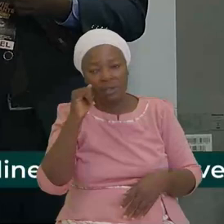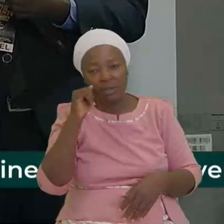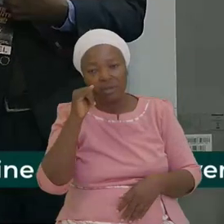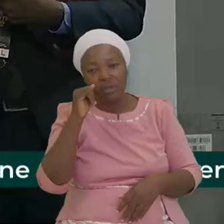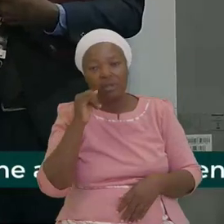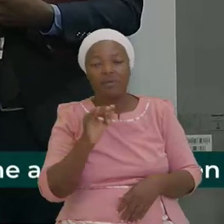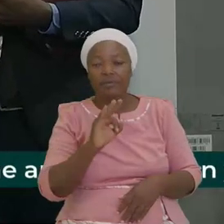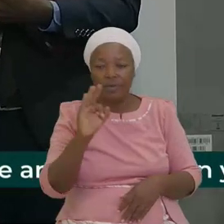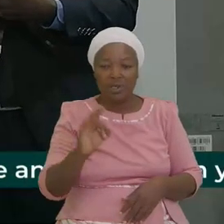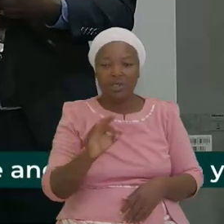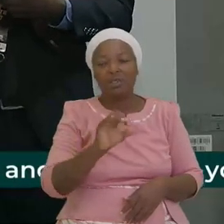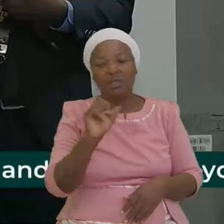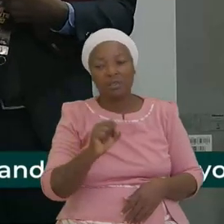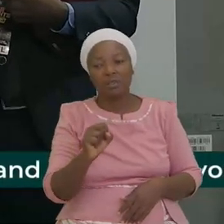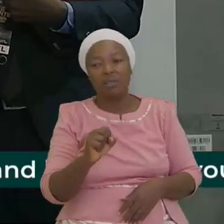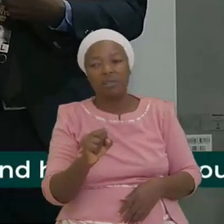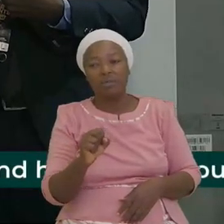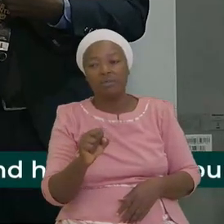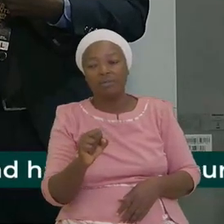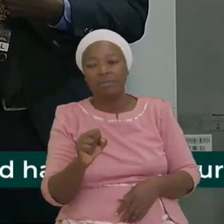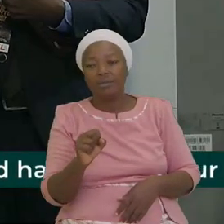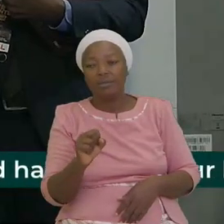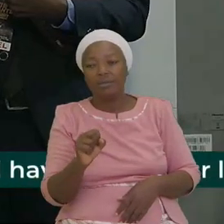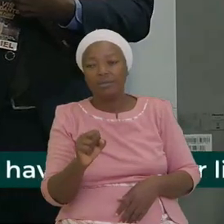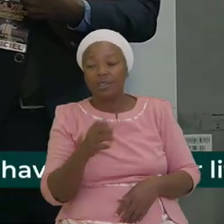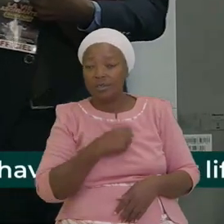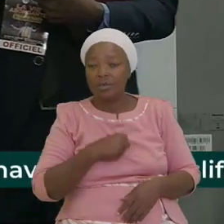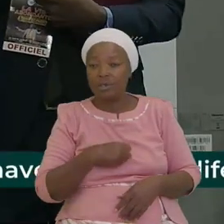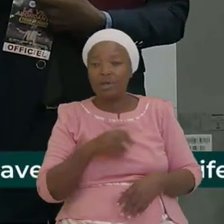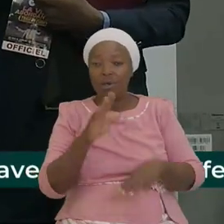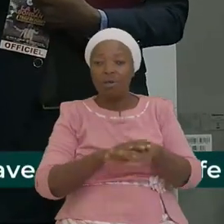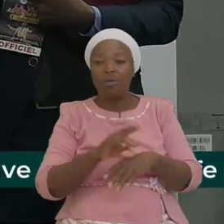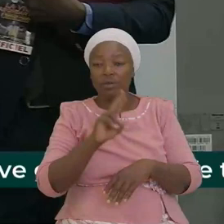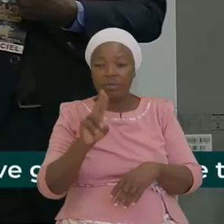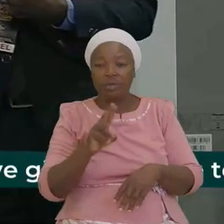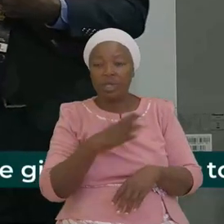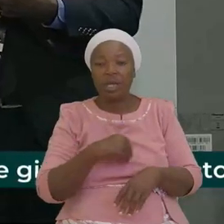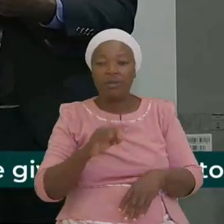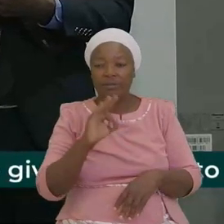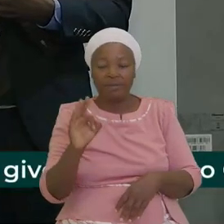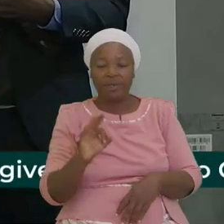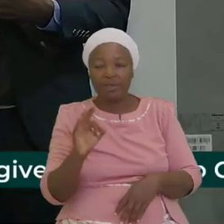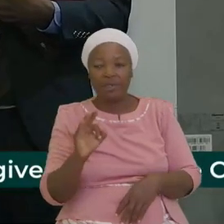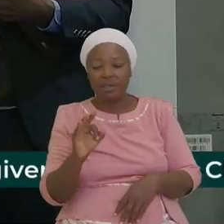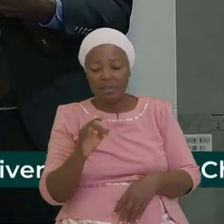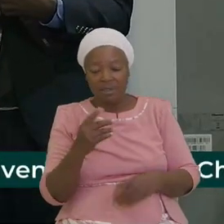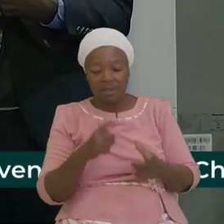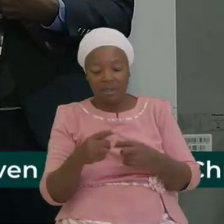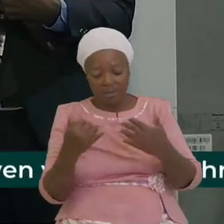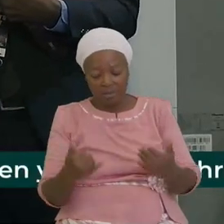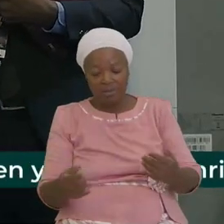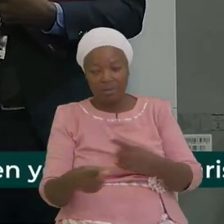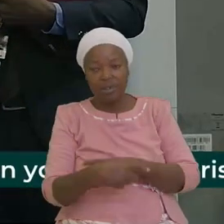and today, there's going to be combat banquets here in the village, in Chinese